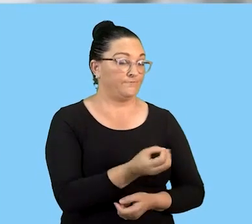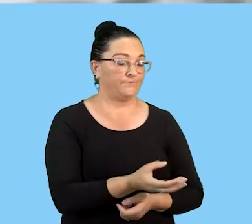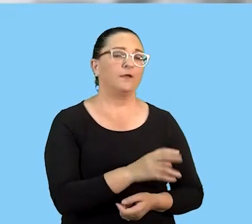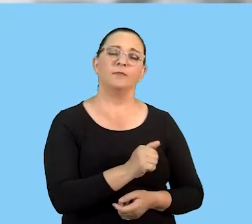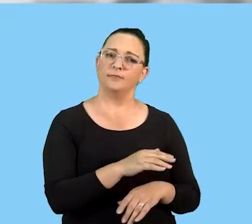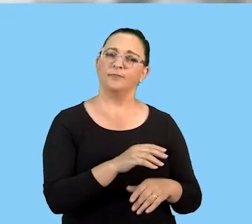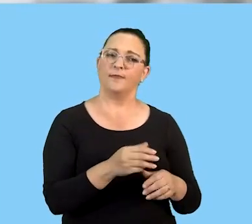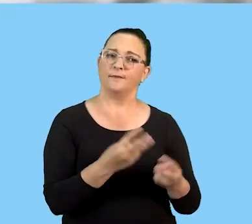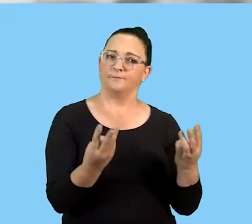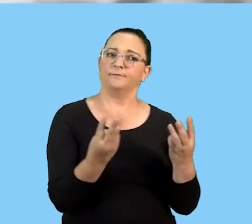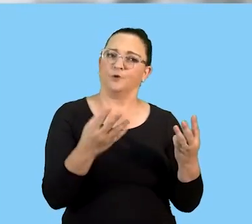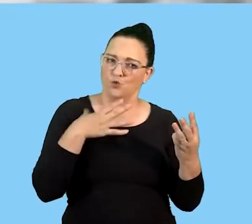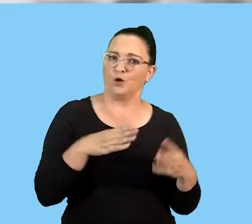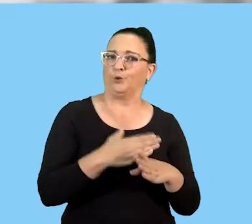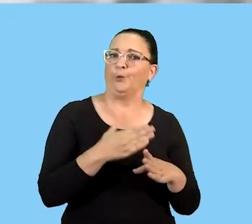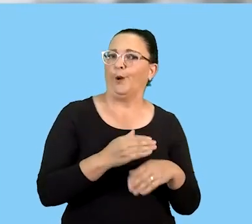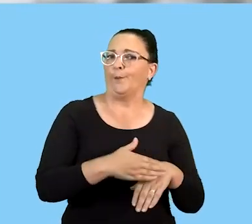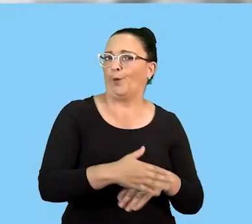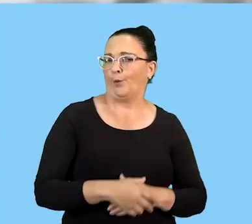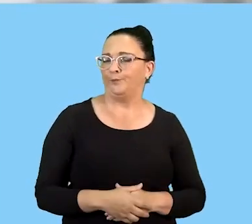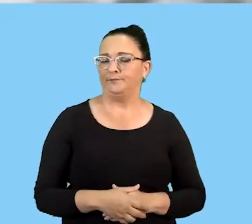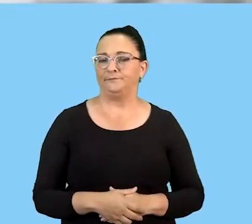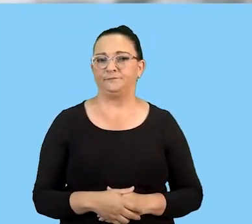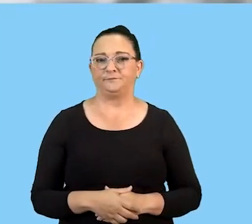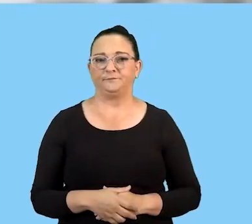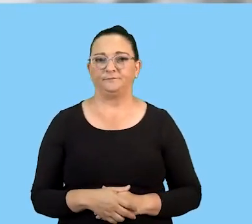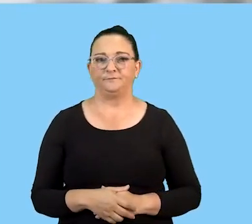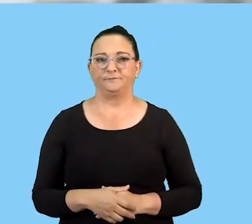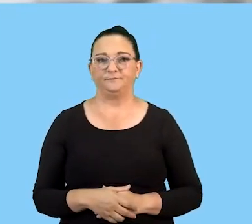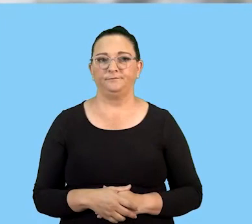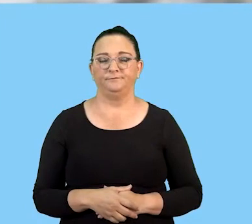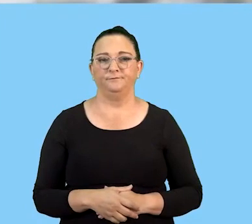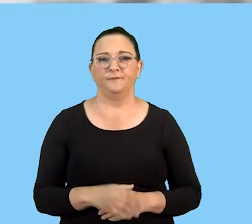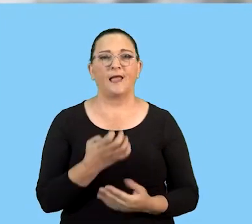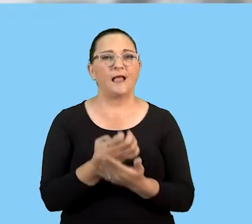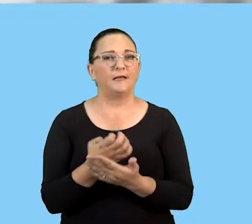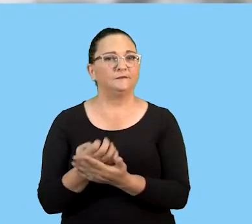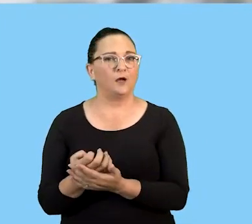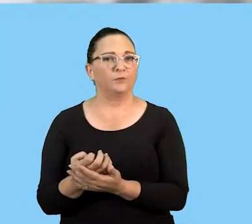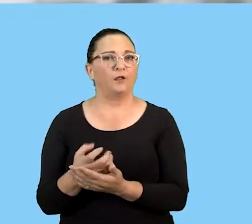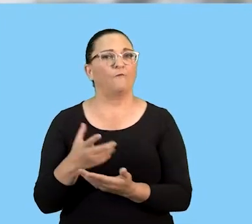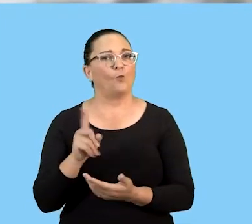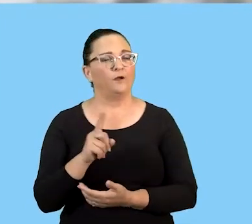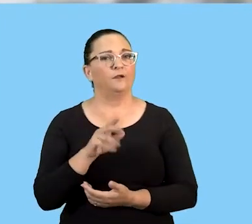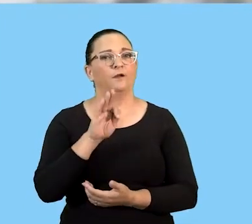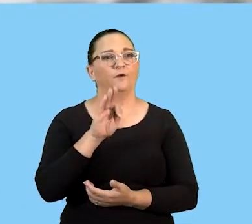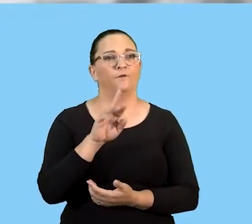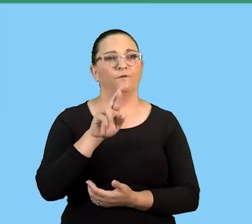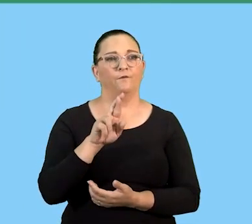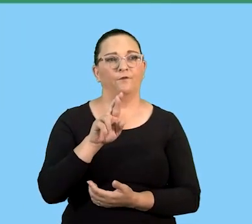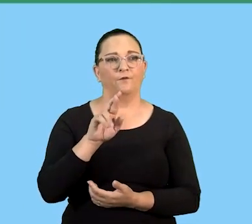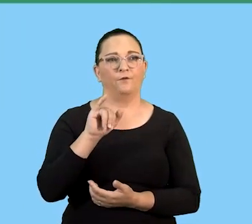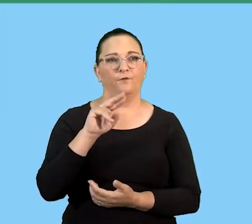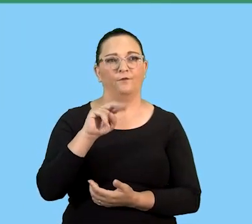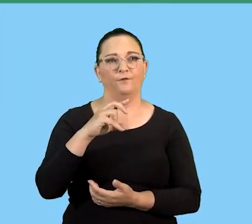more employees will want to work. Now let's look at the different examples of fringe benefits. You